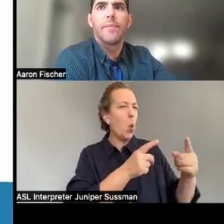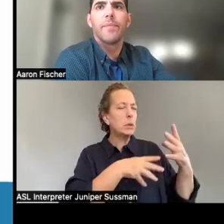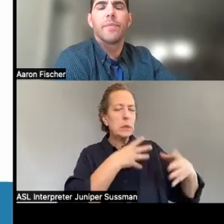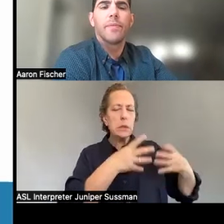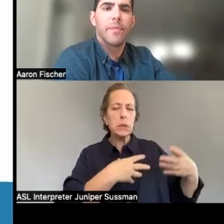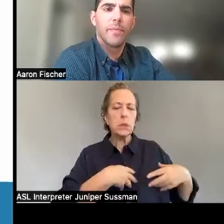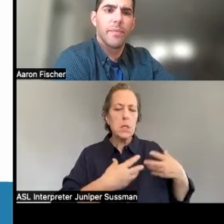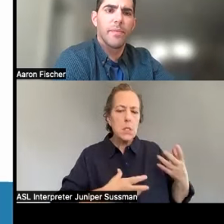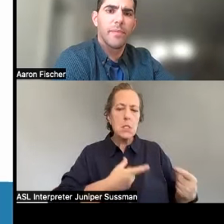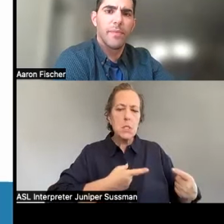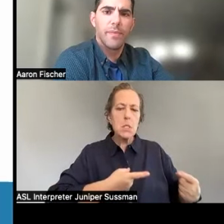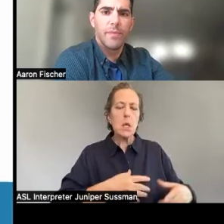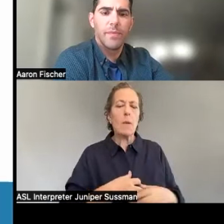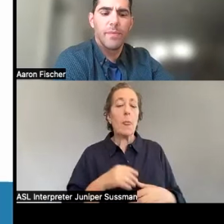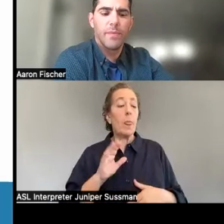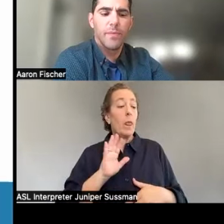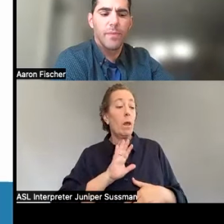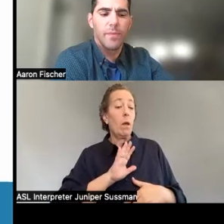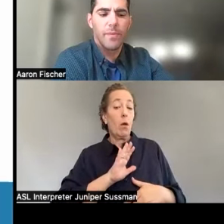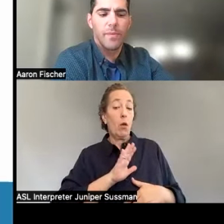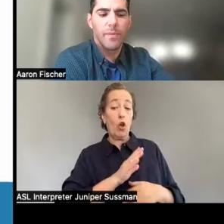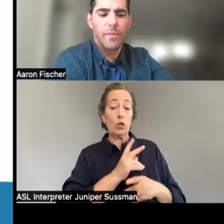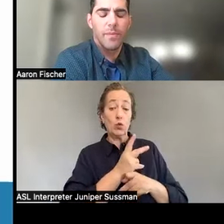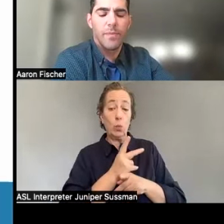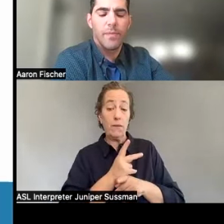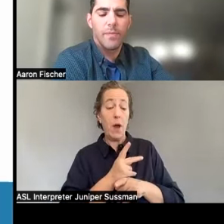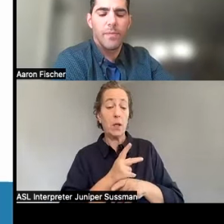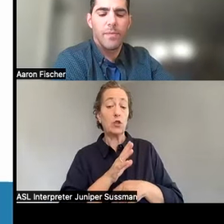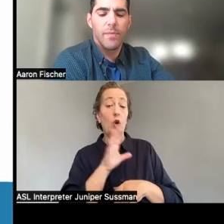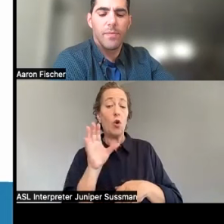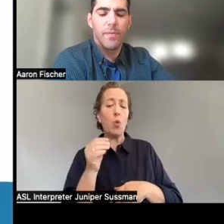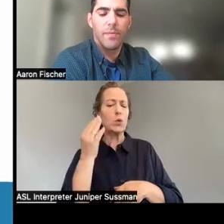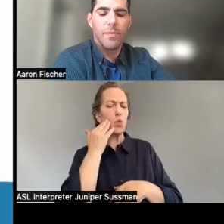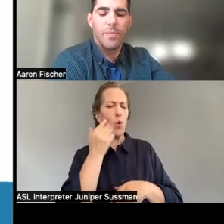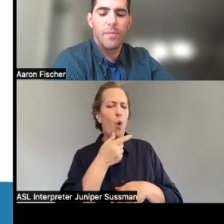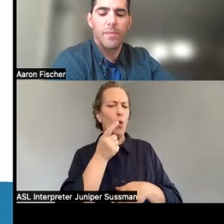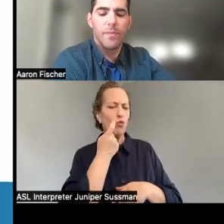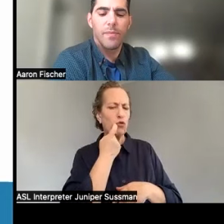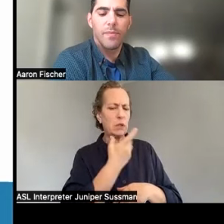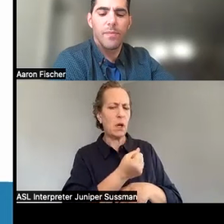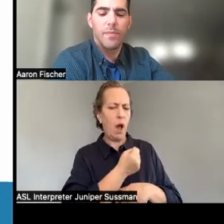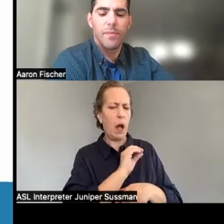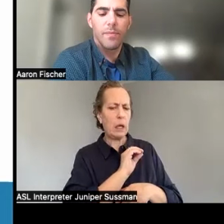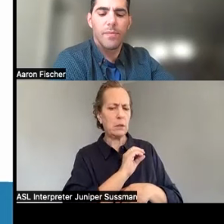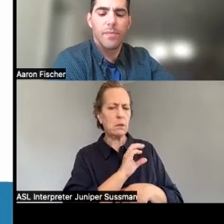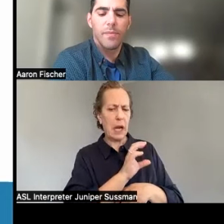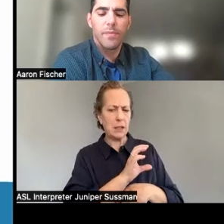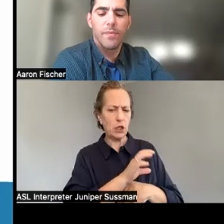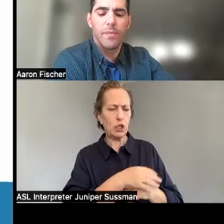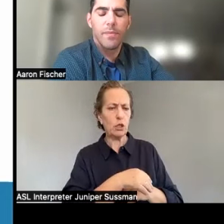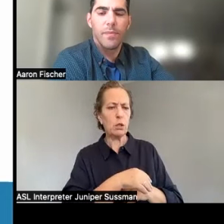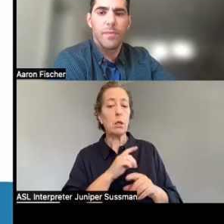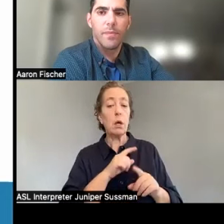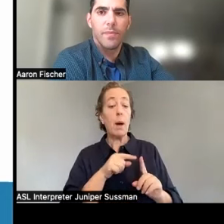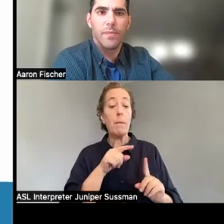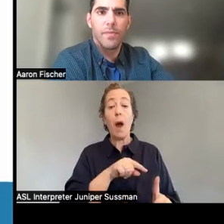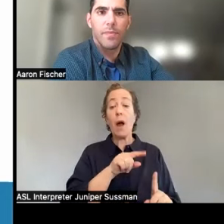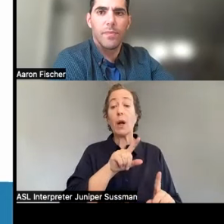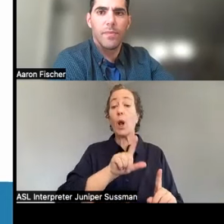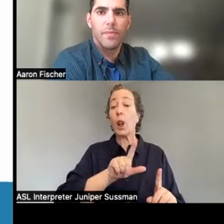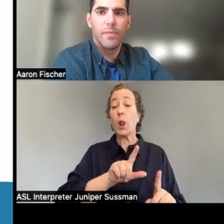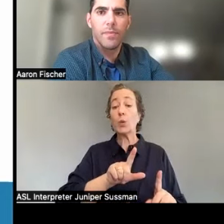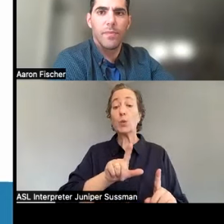Her supervisor and other coworkers are aware of her diagnosis, but Lucia has not made any requests related to her cancer